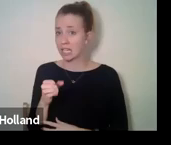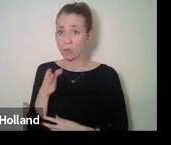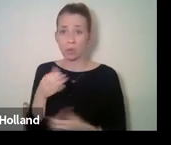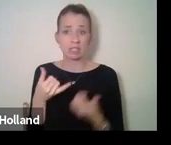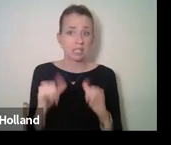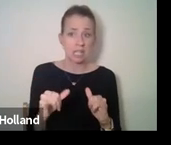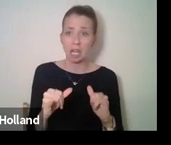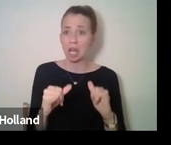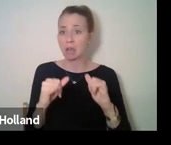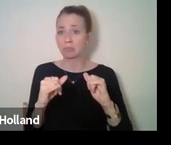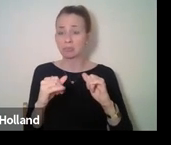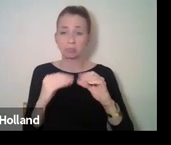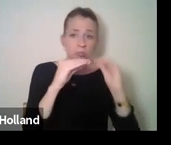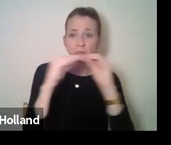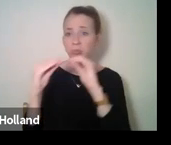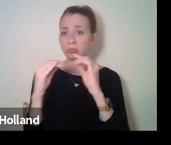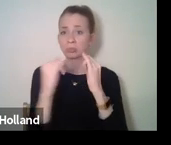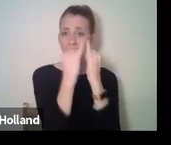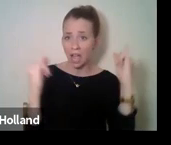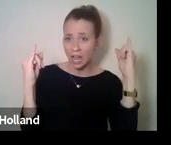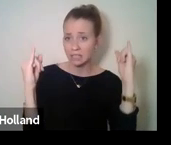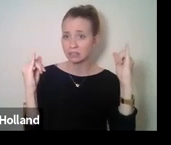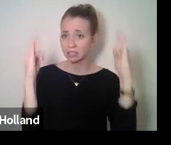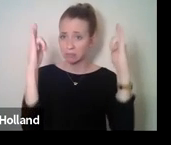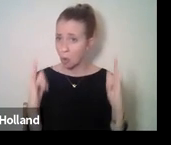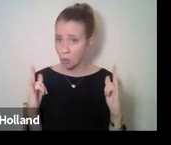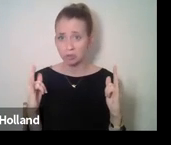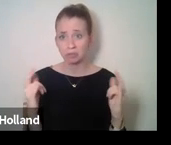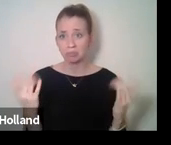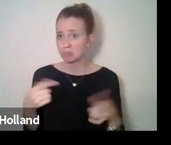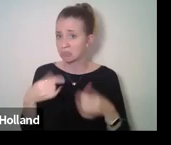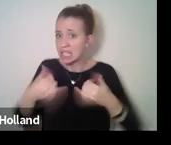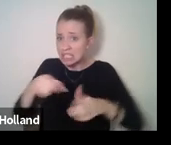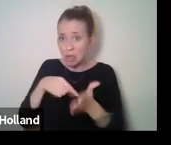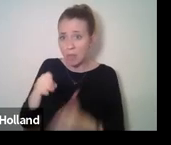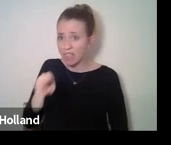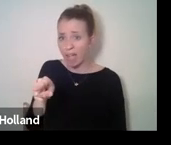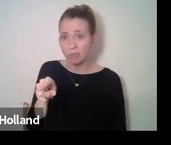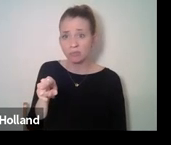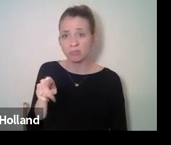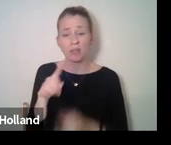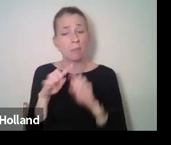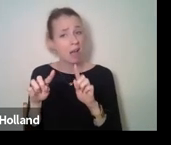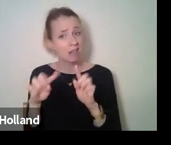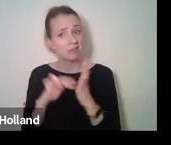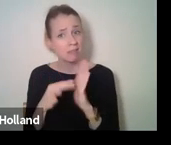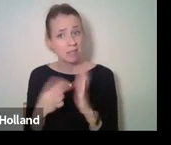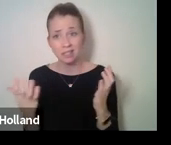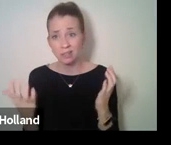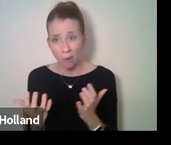and the poles. And it just means that the utility company, RG&E, has